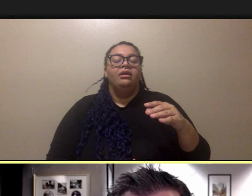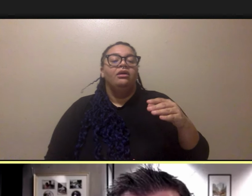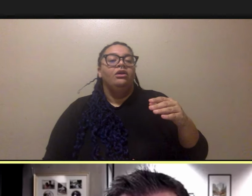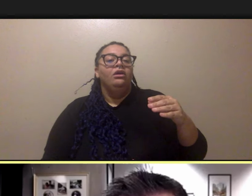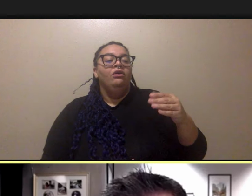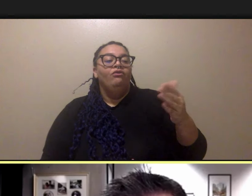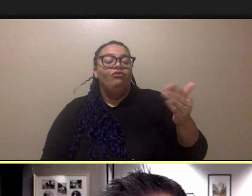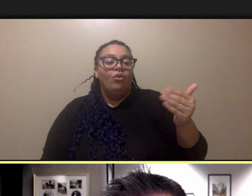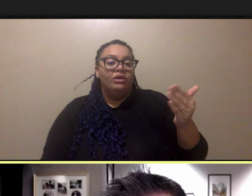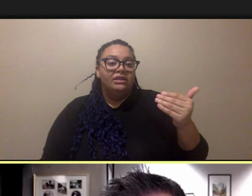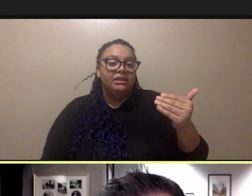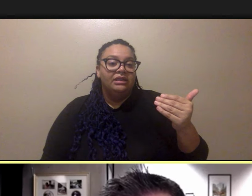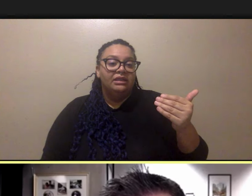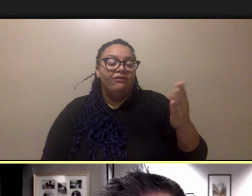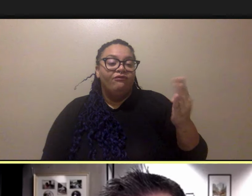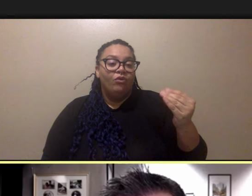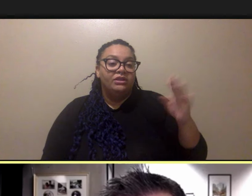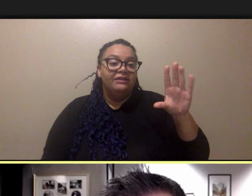his death,